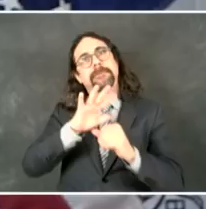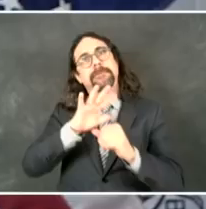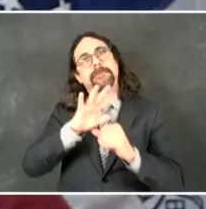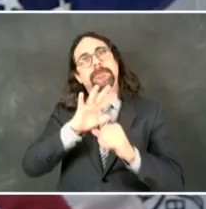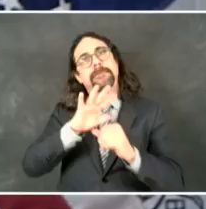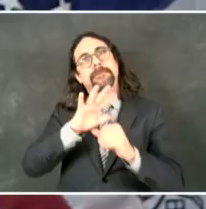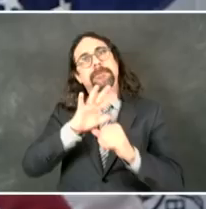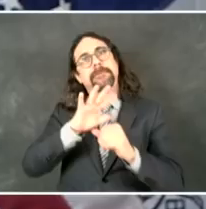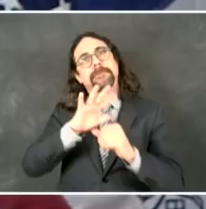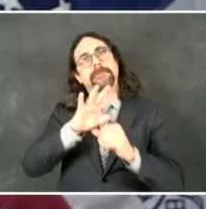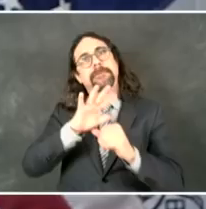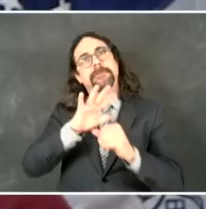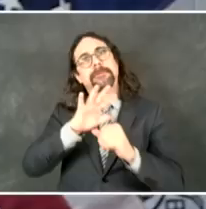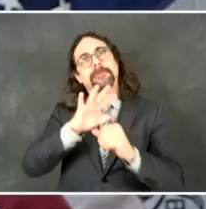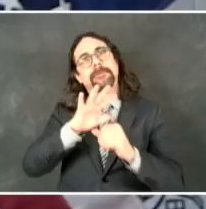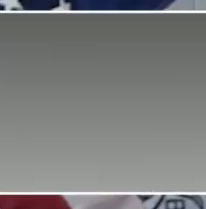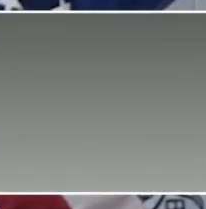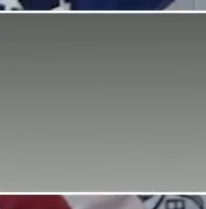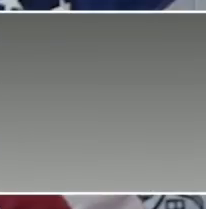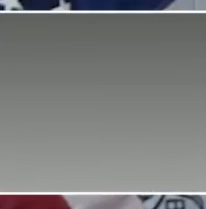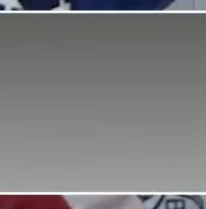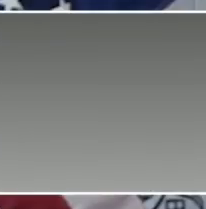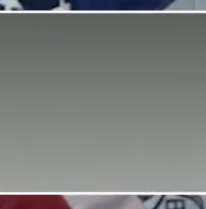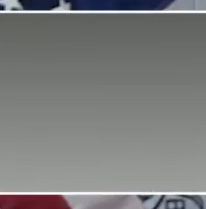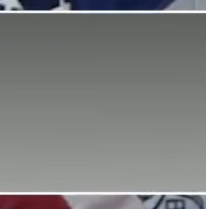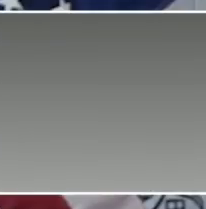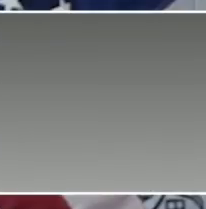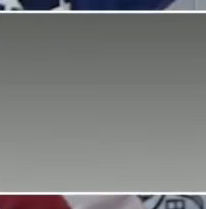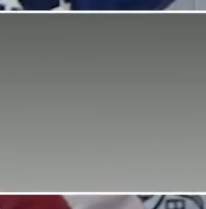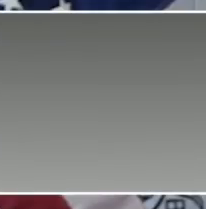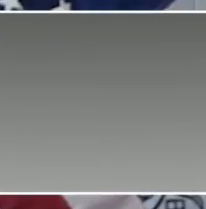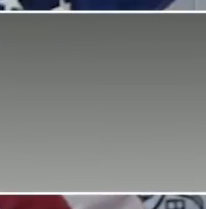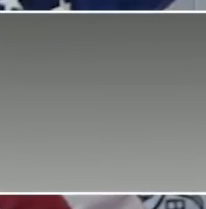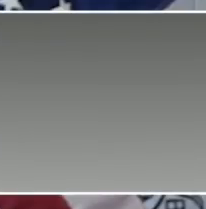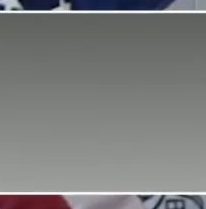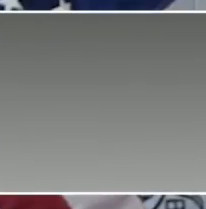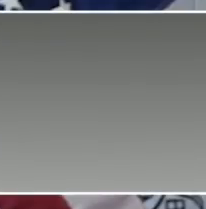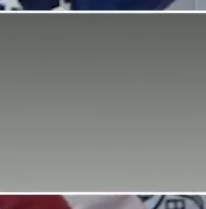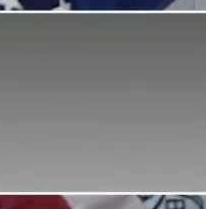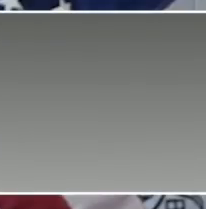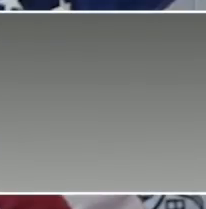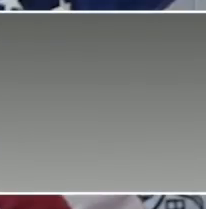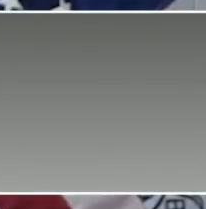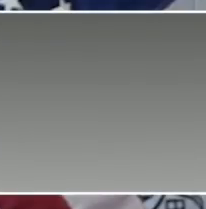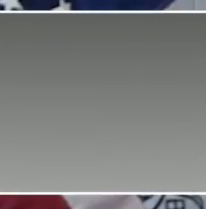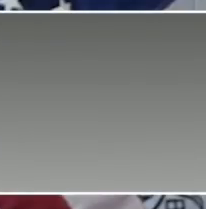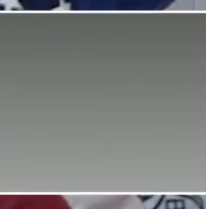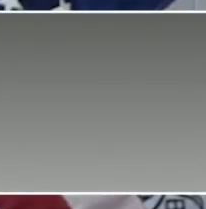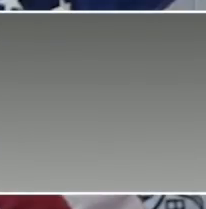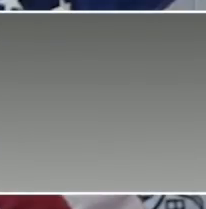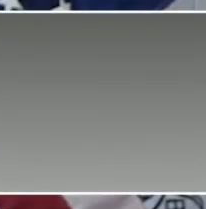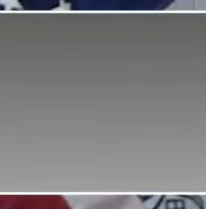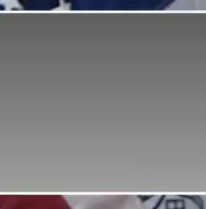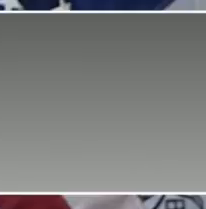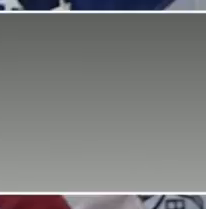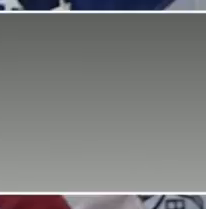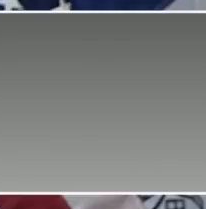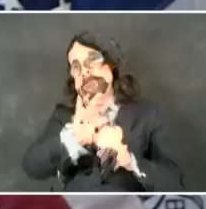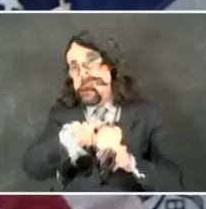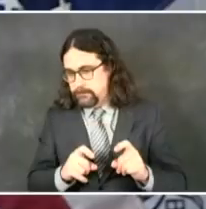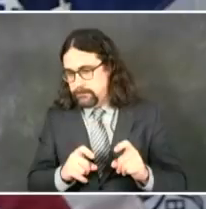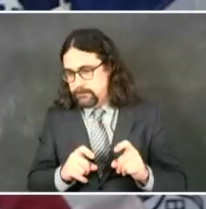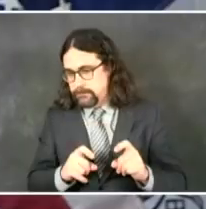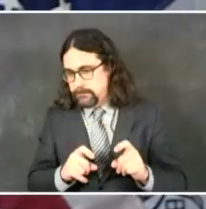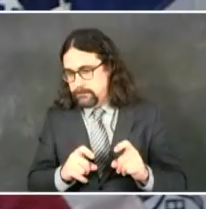in. So the good news I'm going to give you in a moment is about how we make that easier for all of